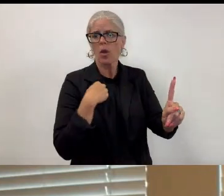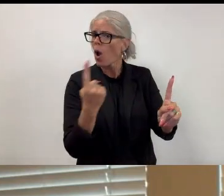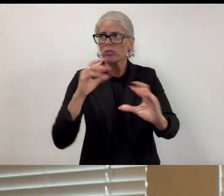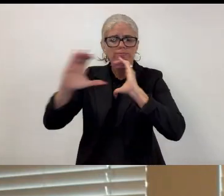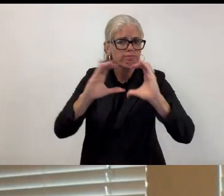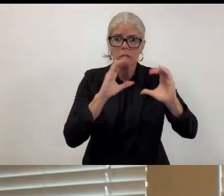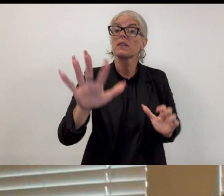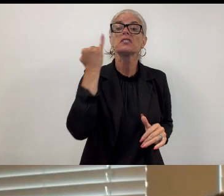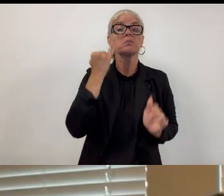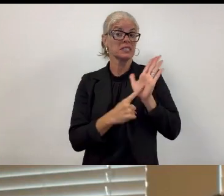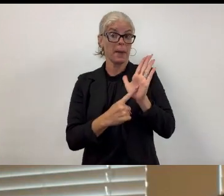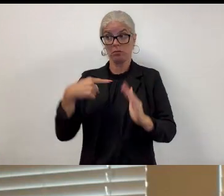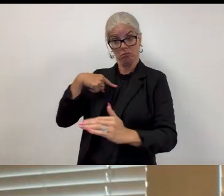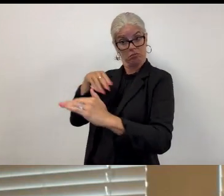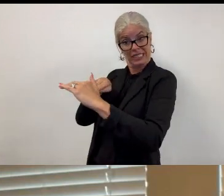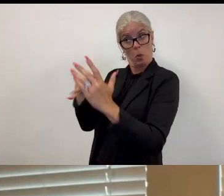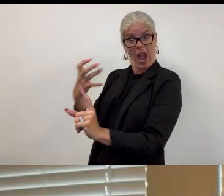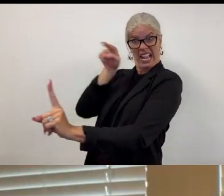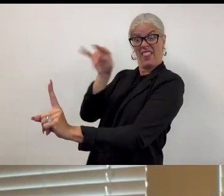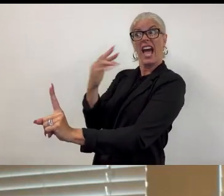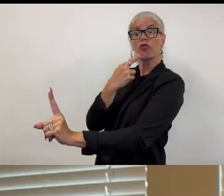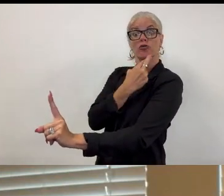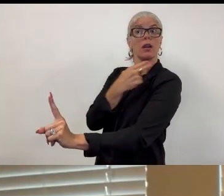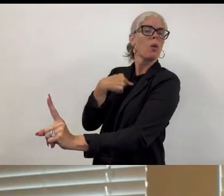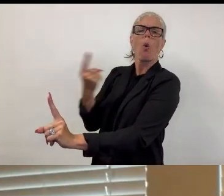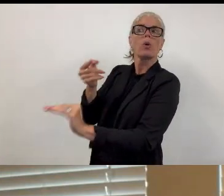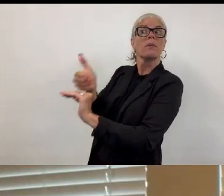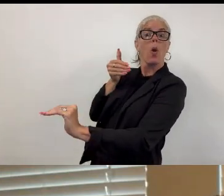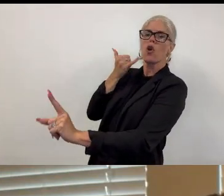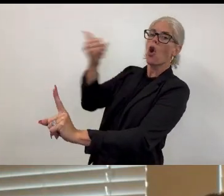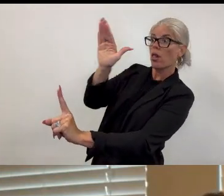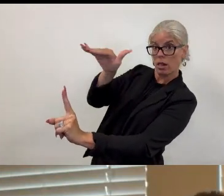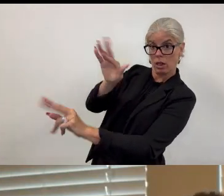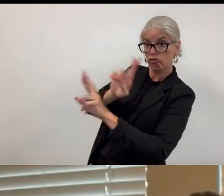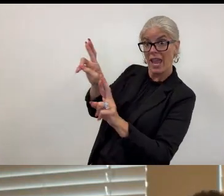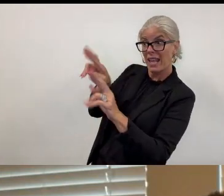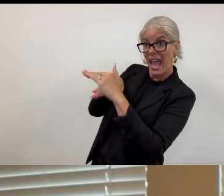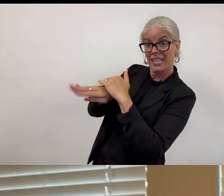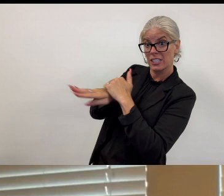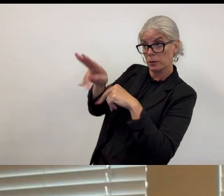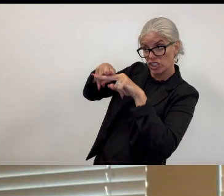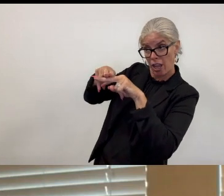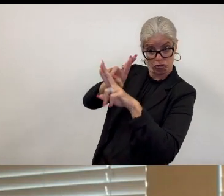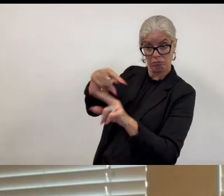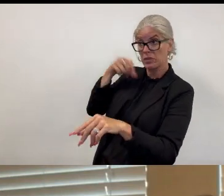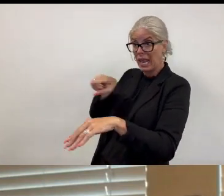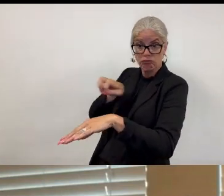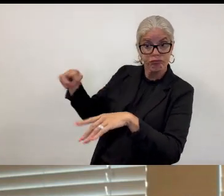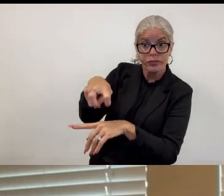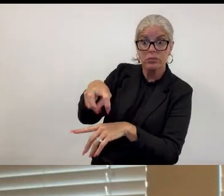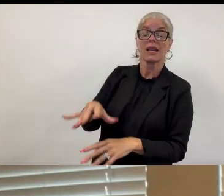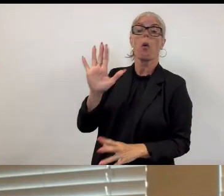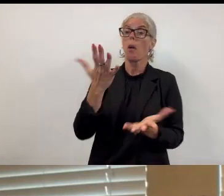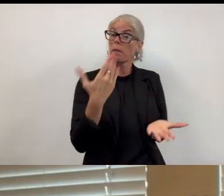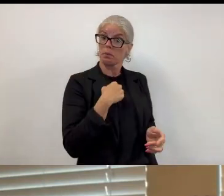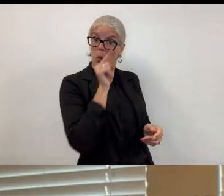direct. I communicate, and I tried my best to communicate very directly. And if I'm going to a restaurant, I'll call ahead and make sure that there's accessible seating. If